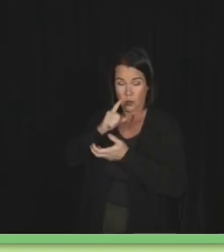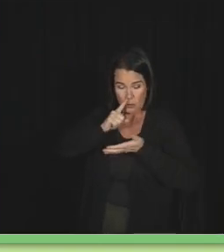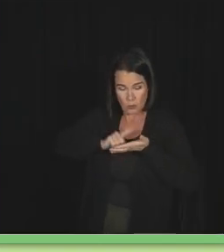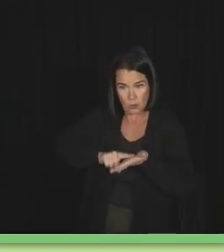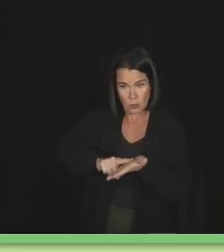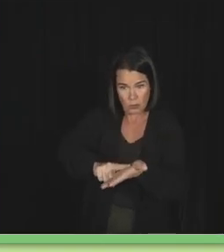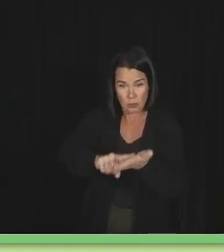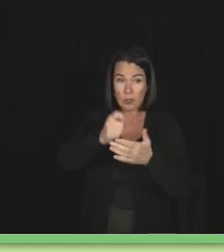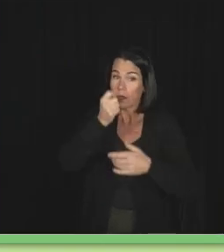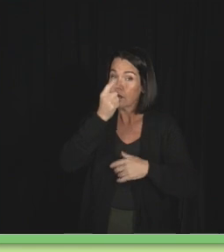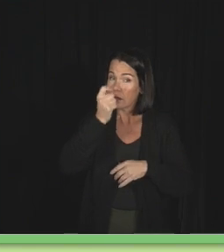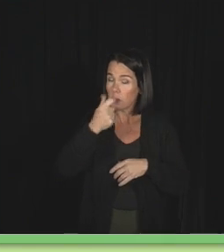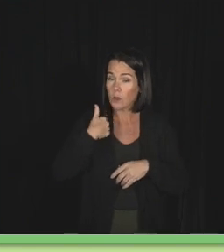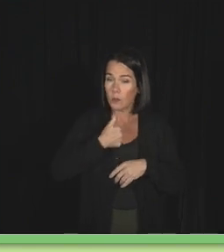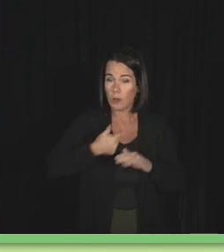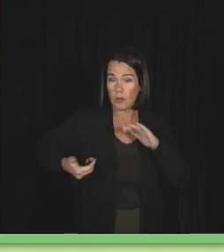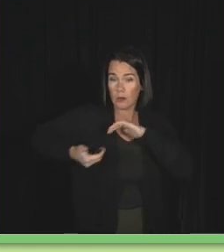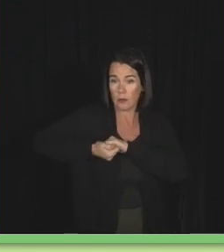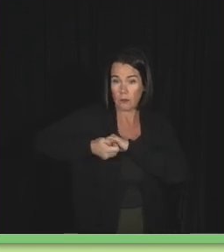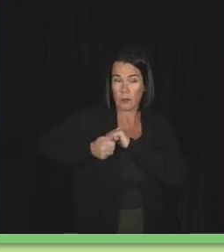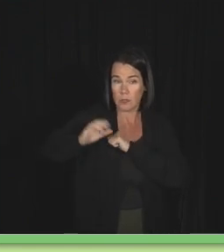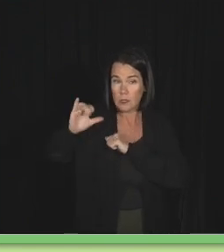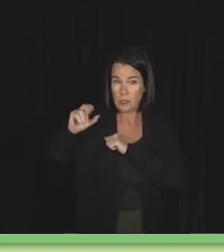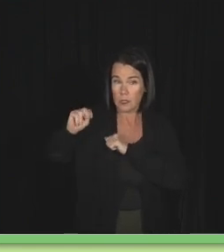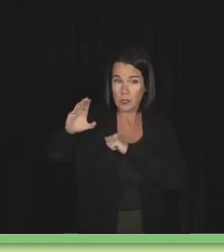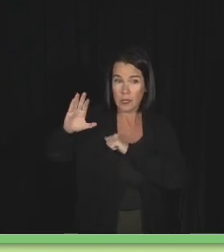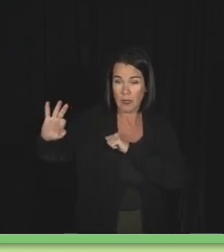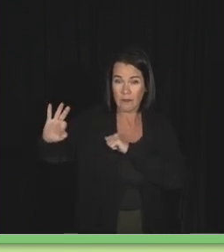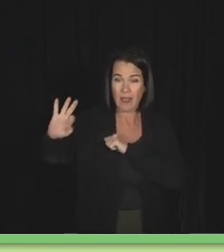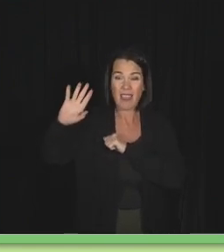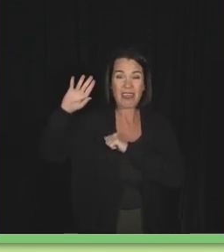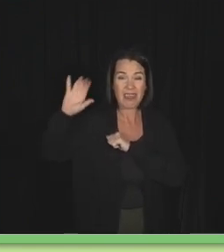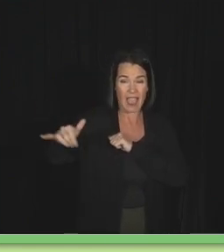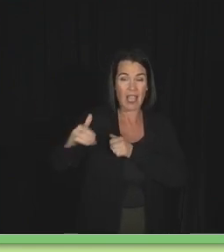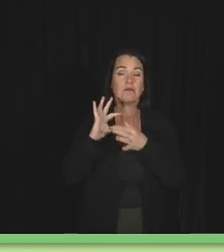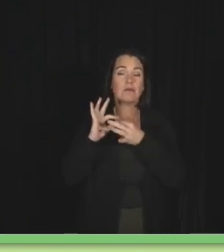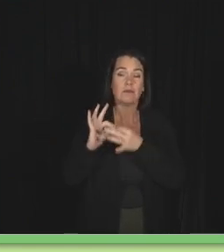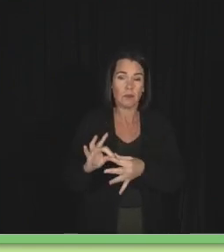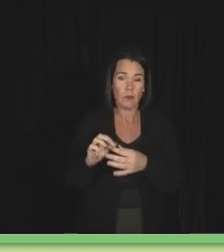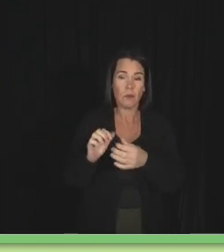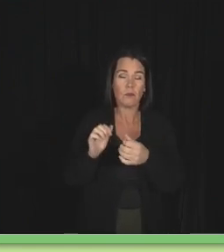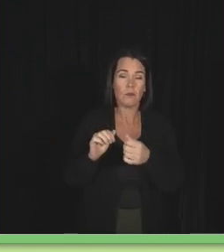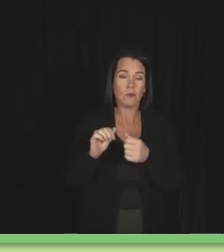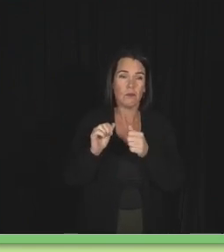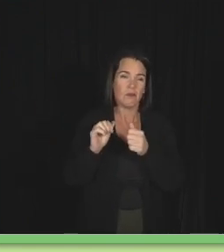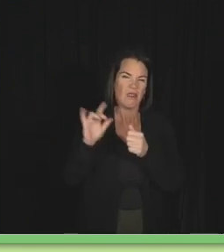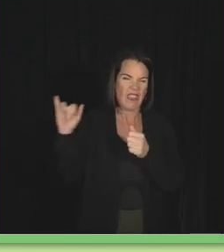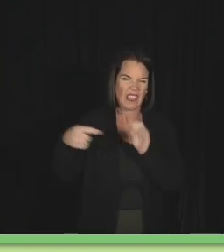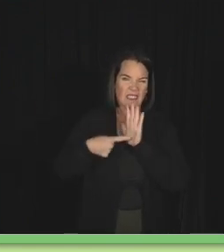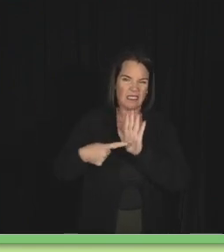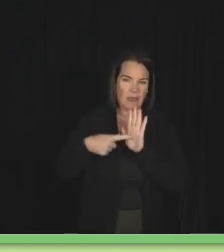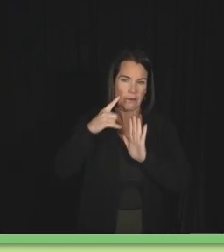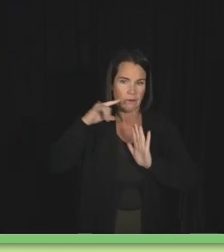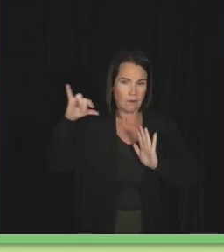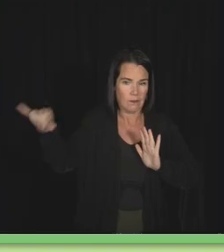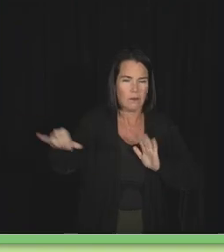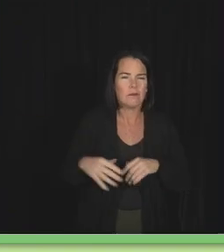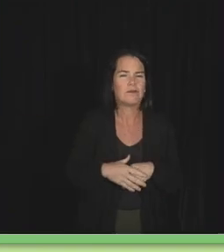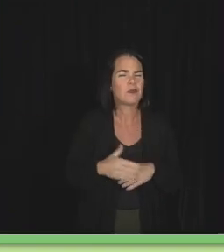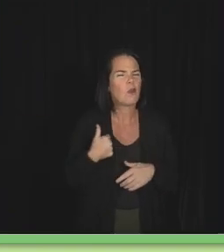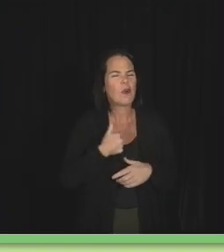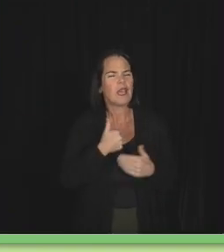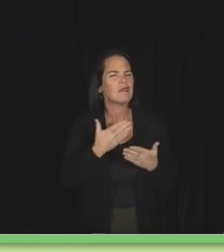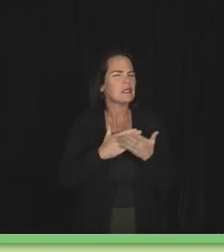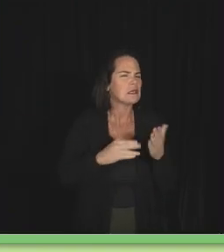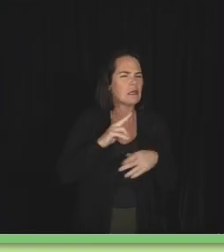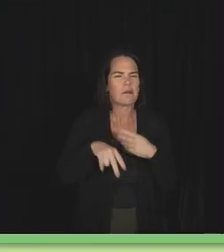in collaboration are an example of the collaborations, and typically involve some kind of threat modeling